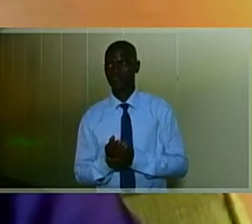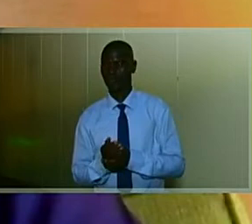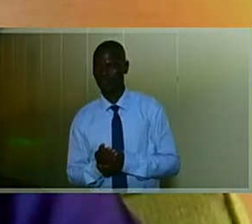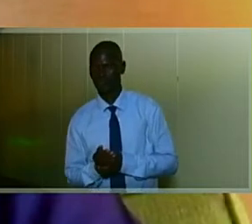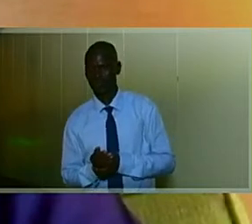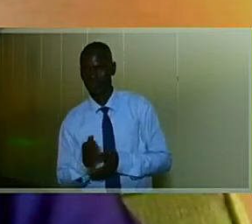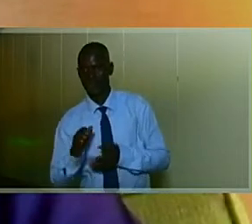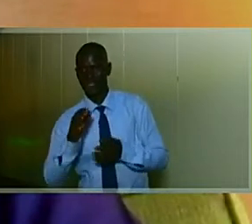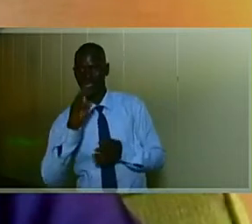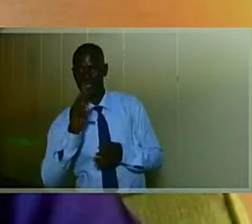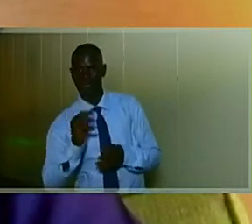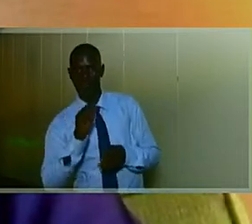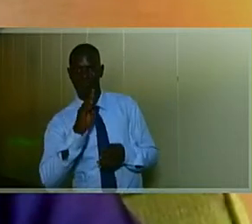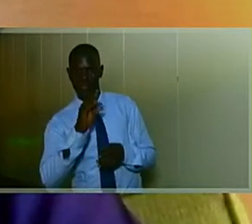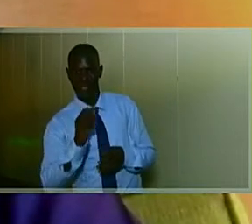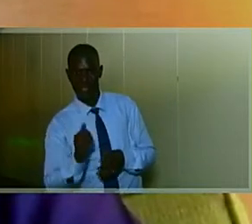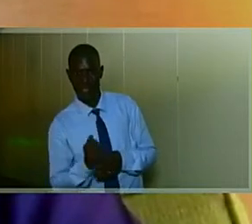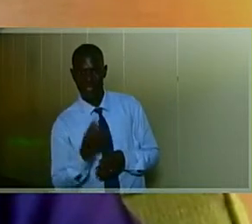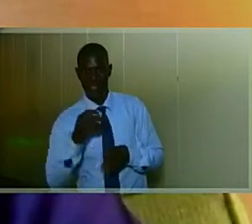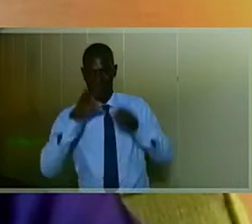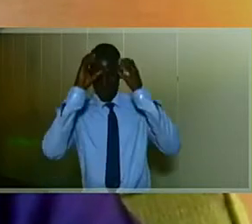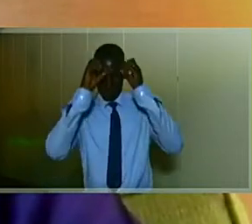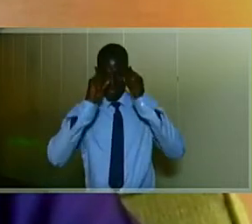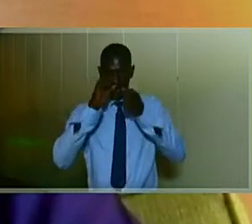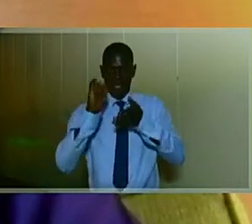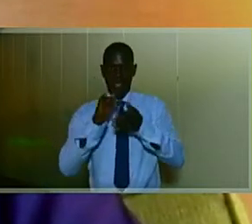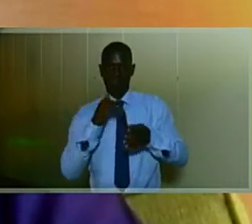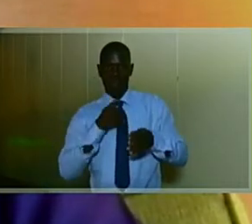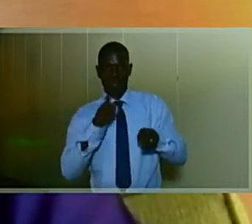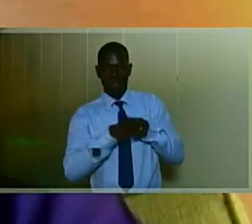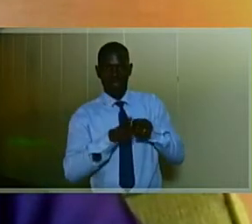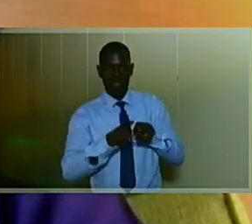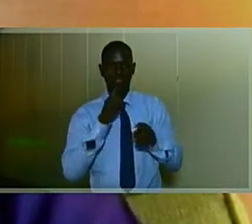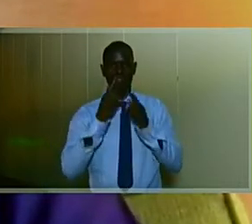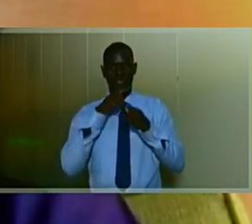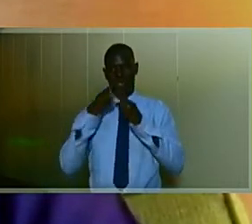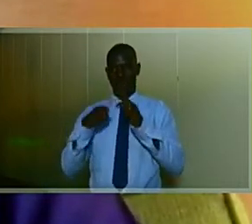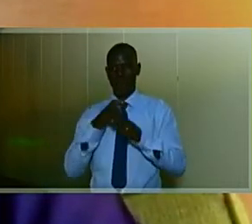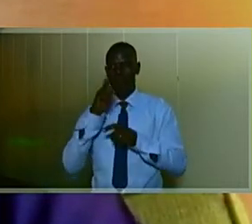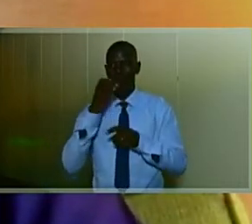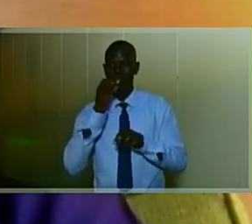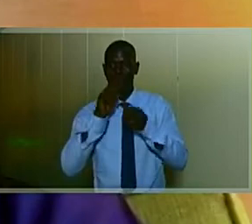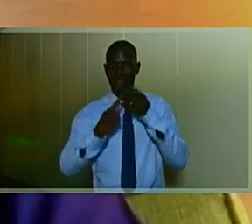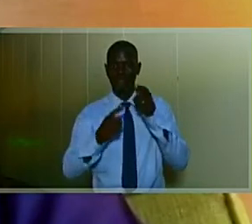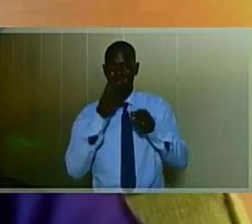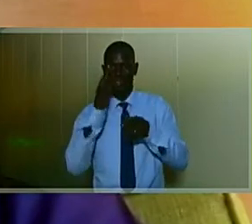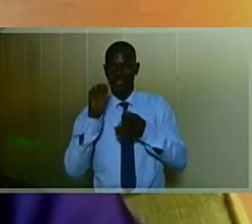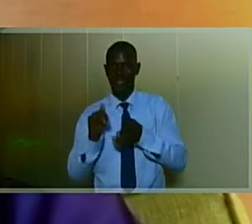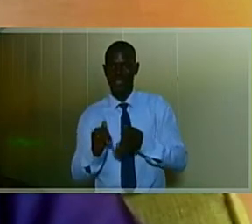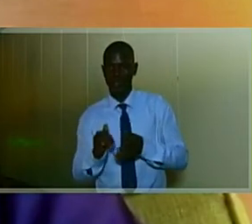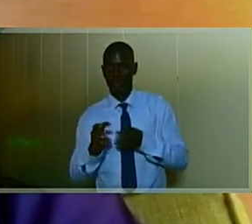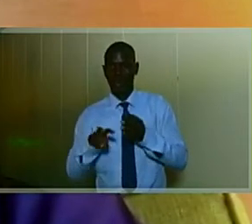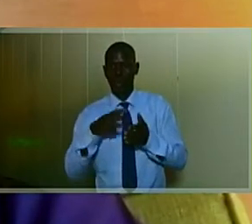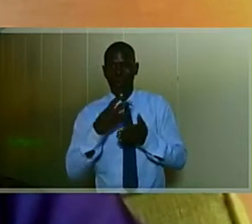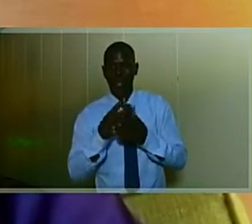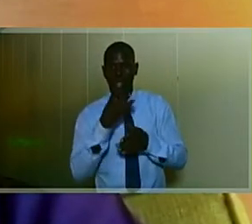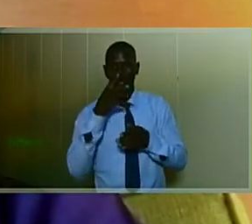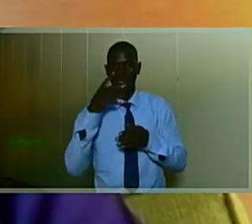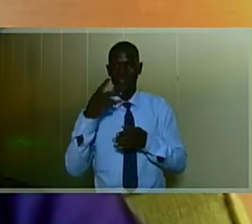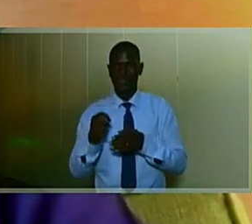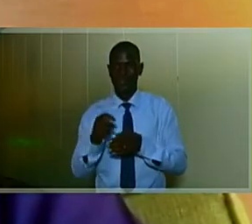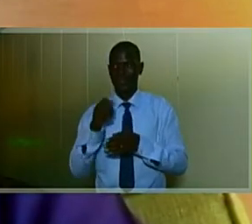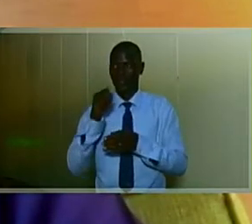the MBA president has also highlighted. One is to see whether the